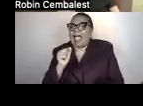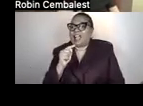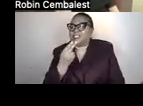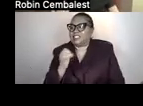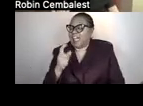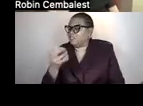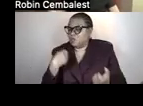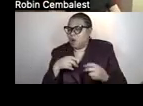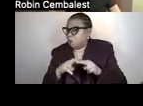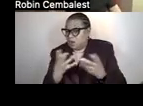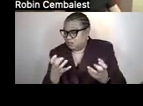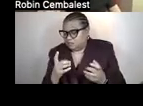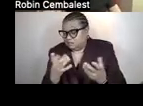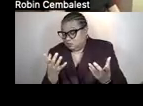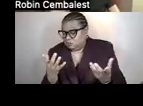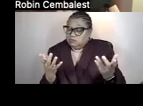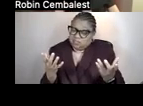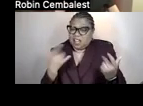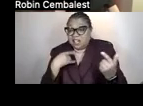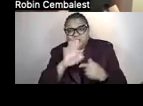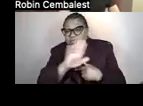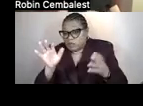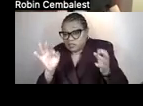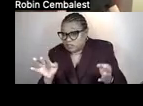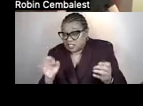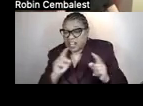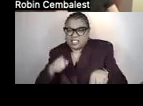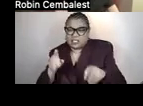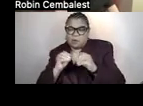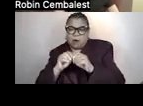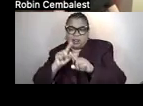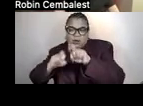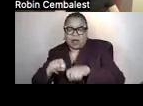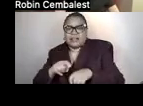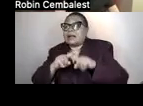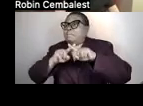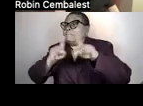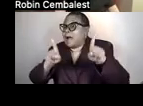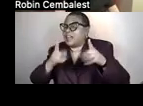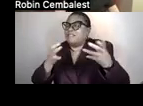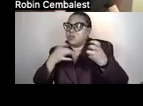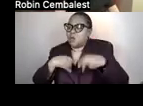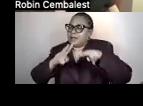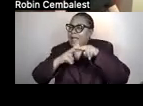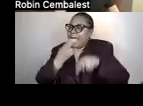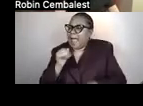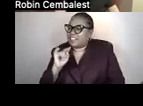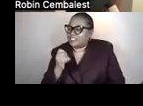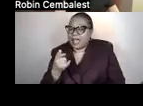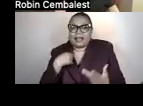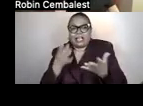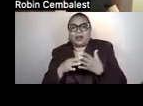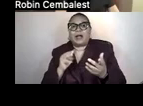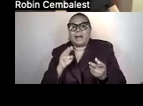you want a hashtag, which is up to you, and I can answer more in the questions. But if you want a hashtag, here we have Mindy